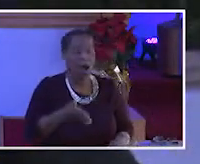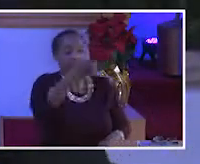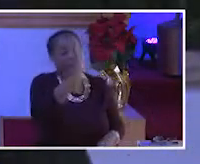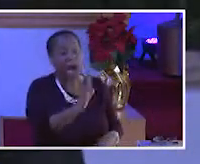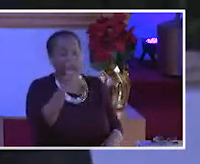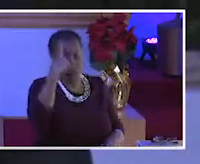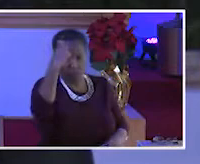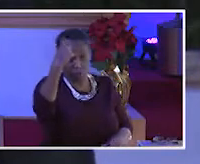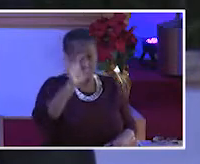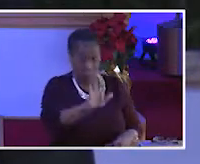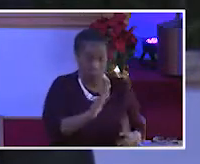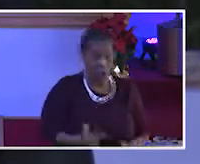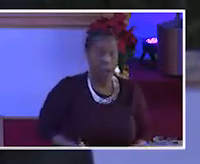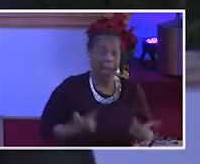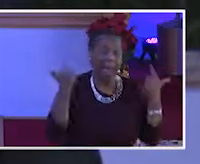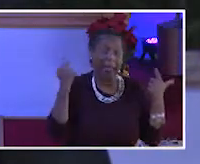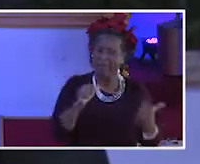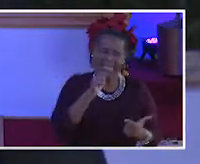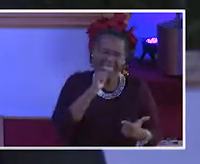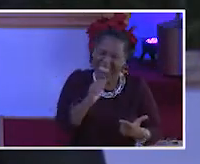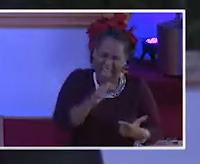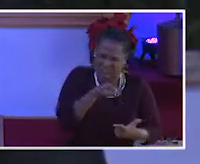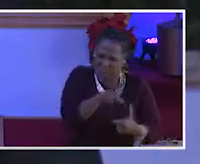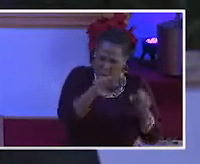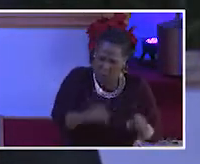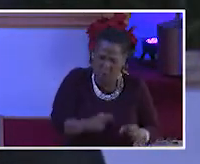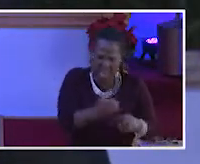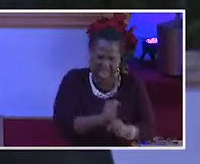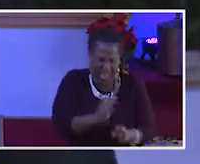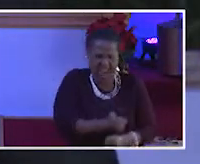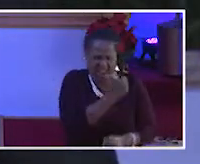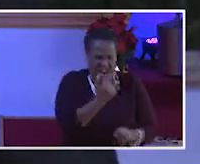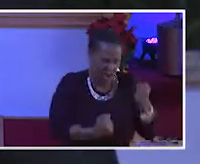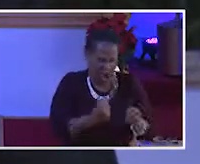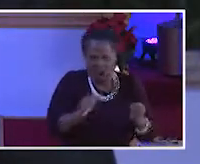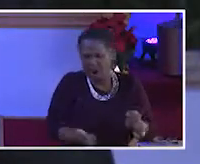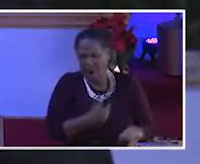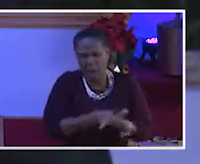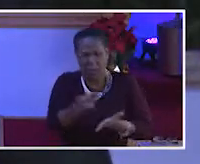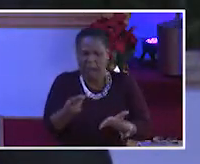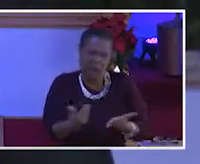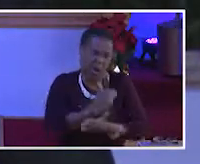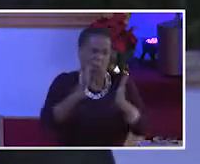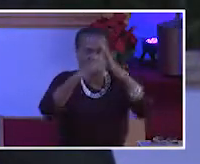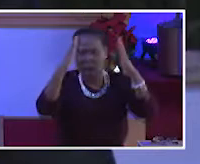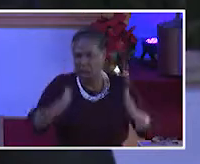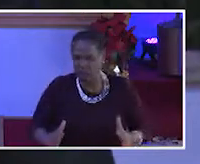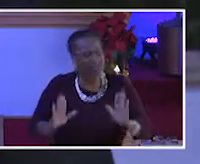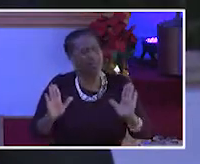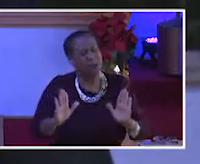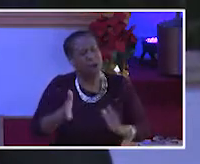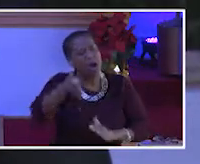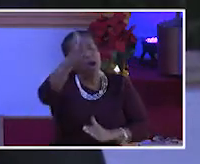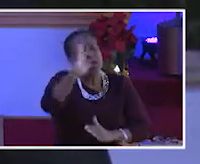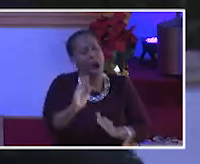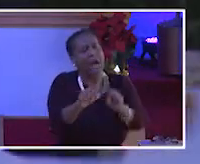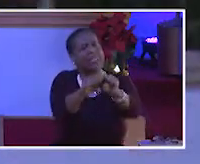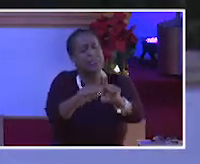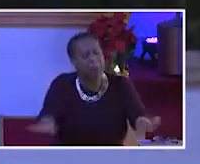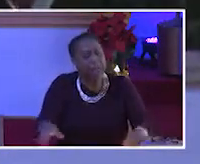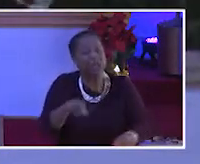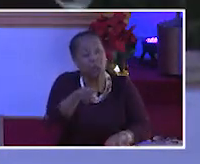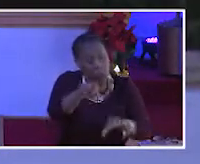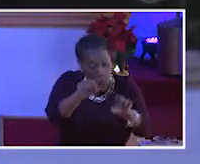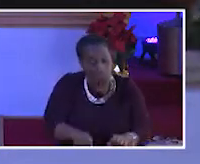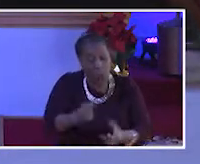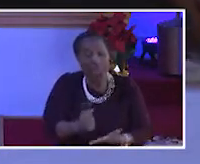dream for your life is not just so you can get another car, another house, a bigger home, but no, God's blessing is so that you can